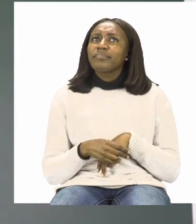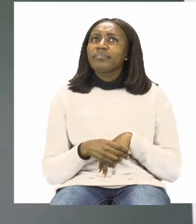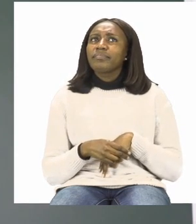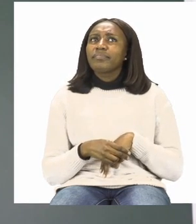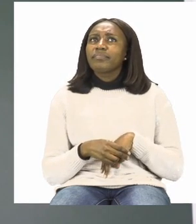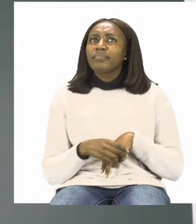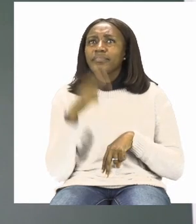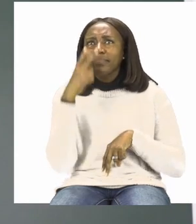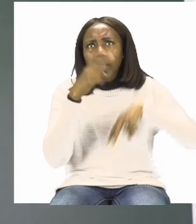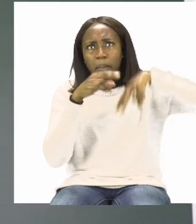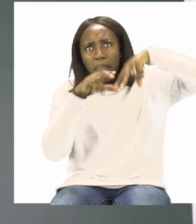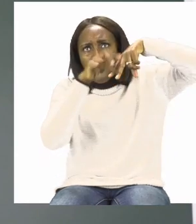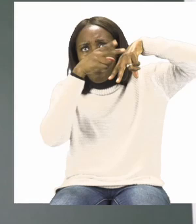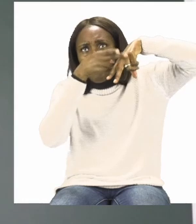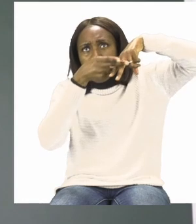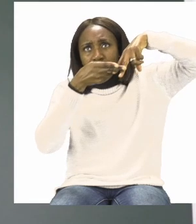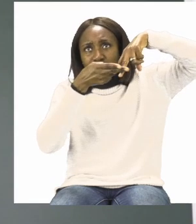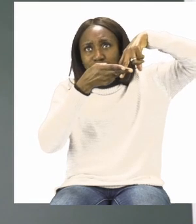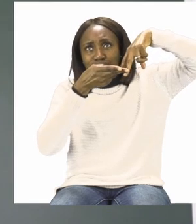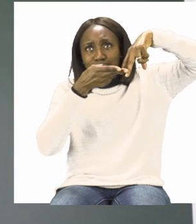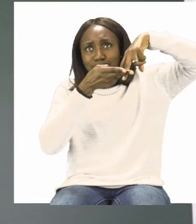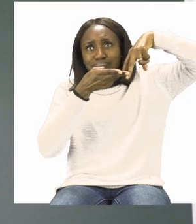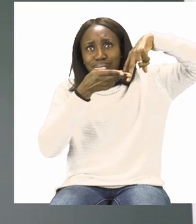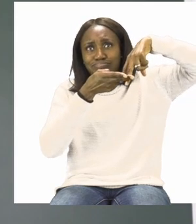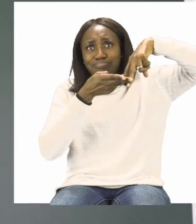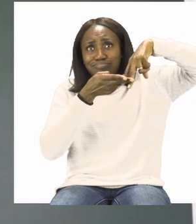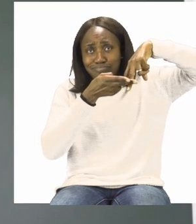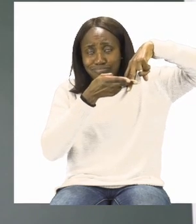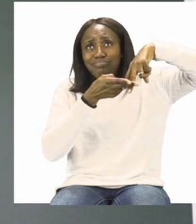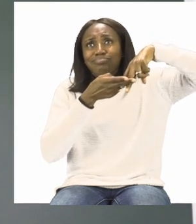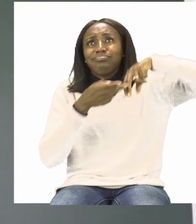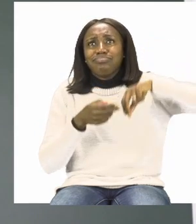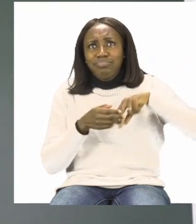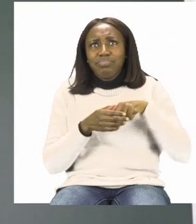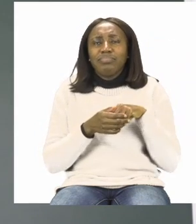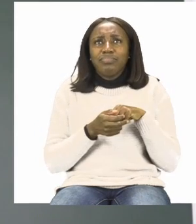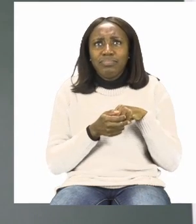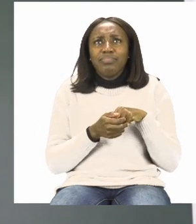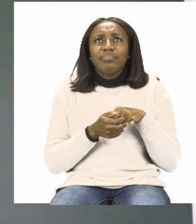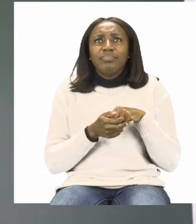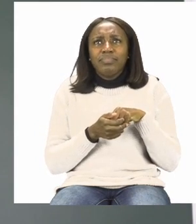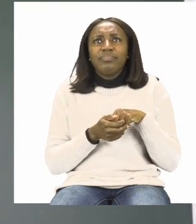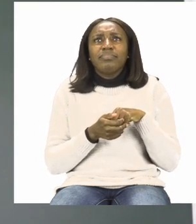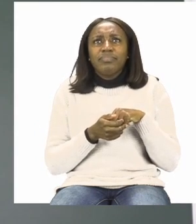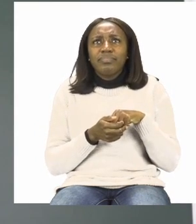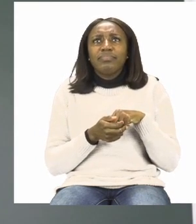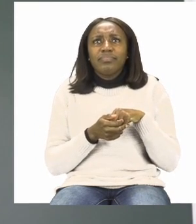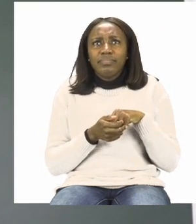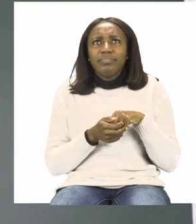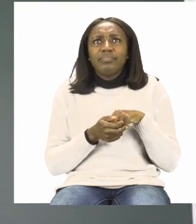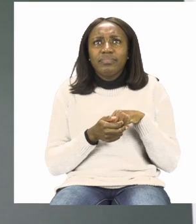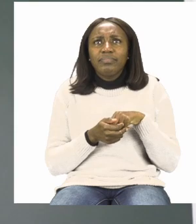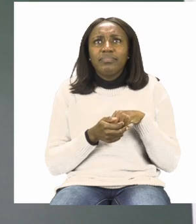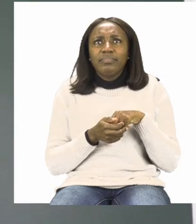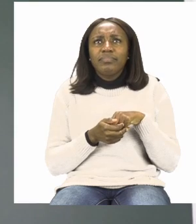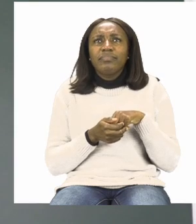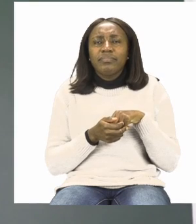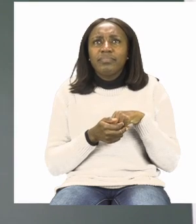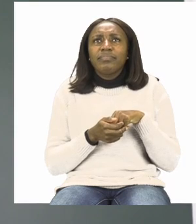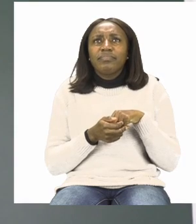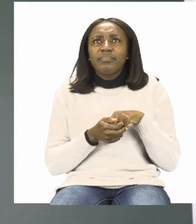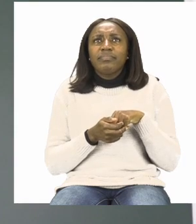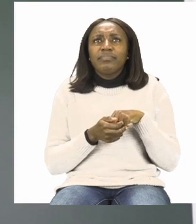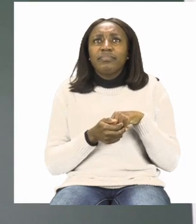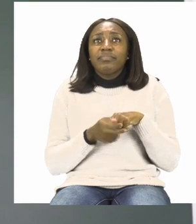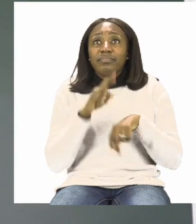This is a picture of long pants. Good job, everyone. So when it's